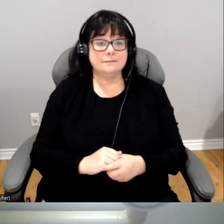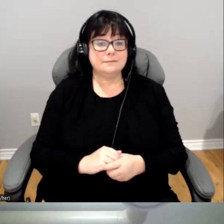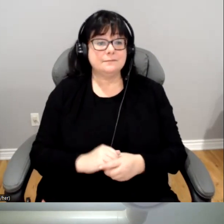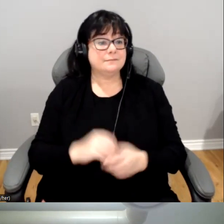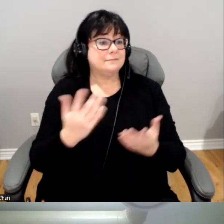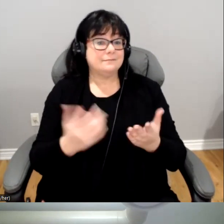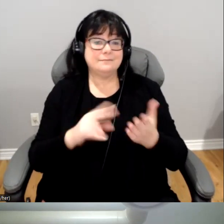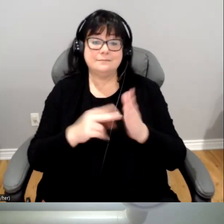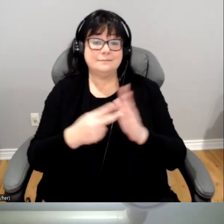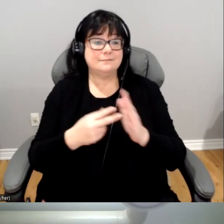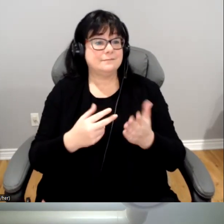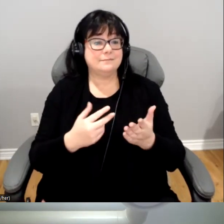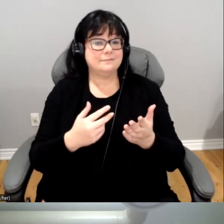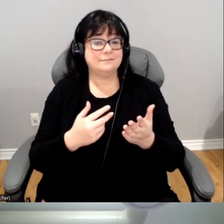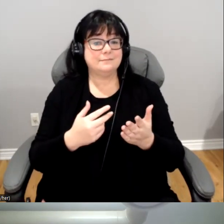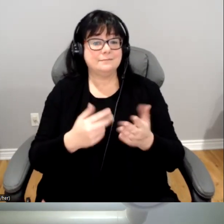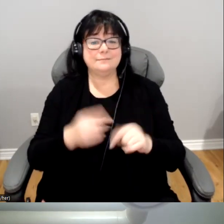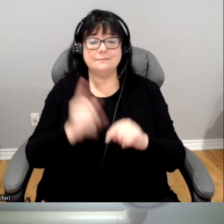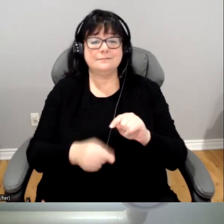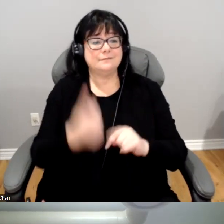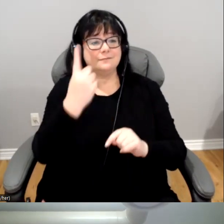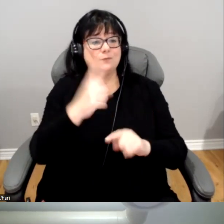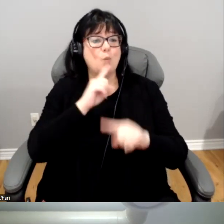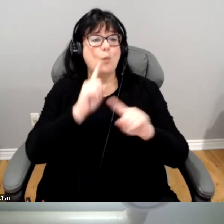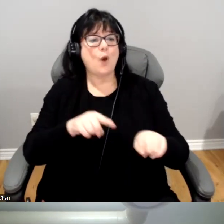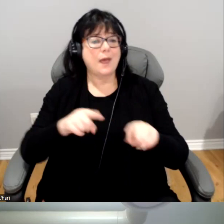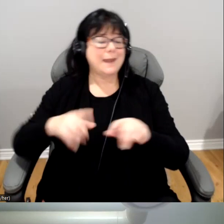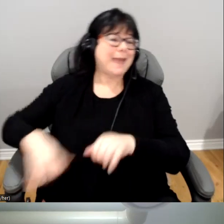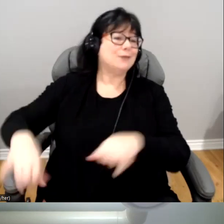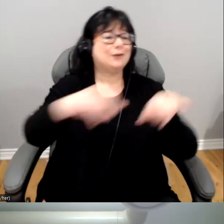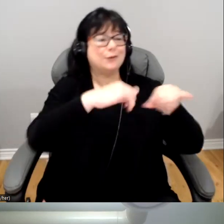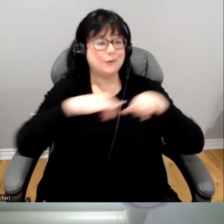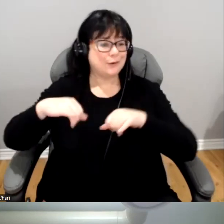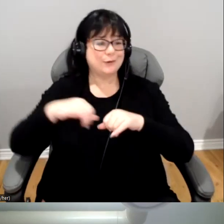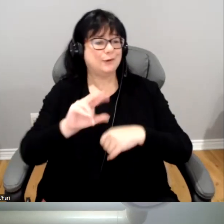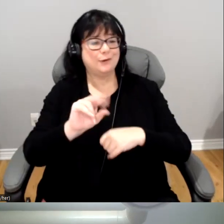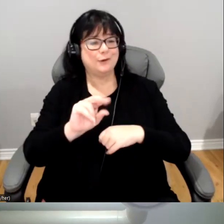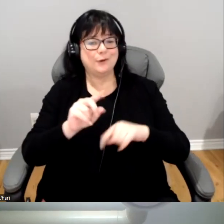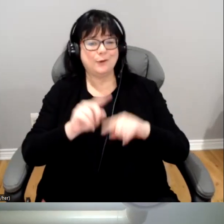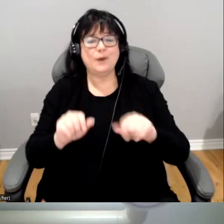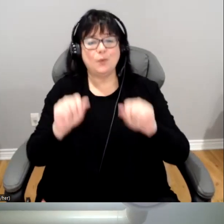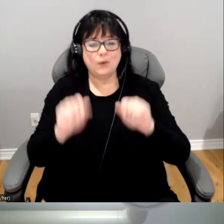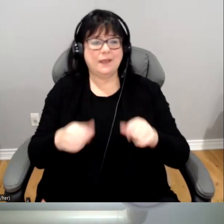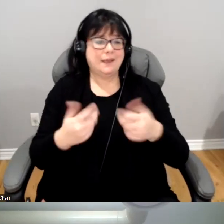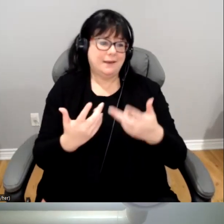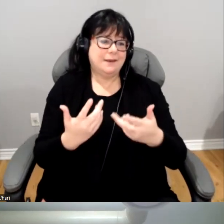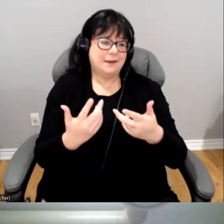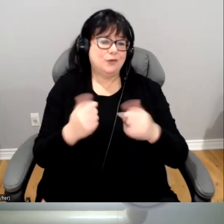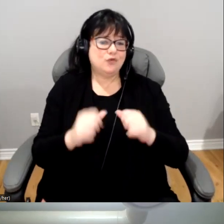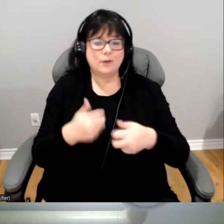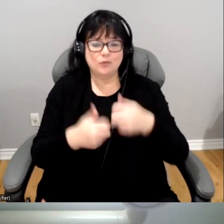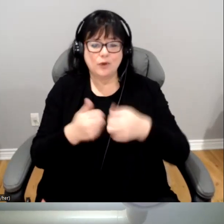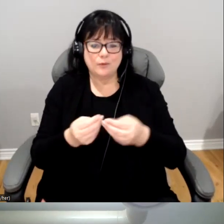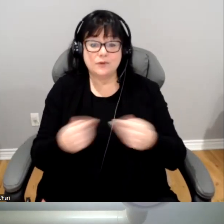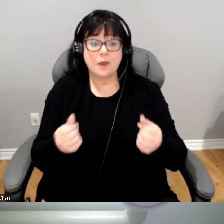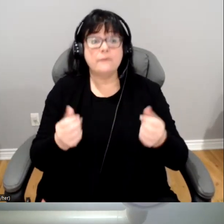every single client, but I do think that there are ways that we can kind of problem solve both ends toward the middle. The technology